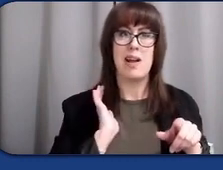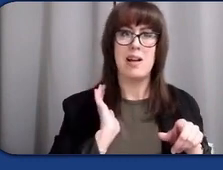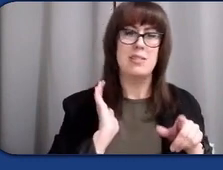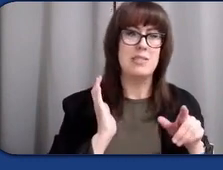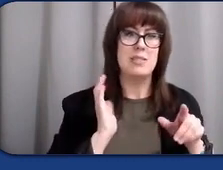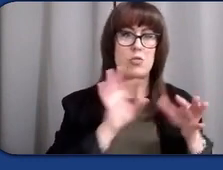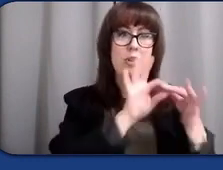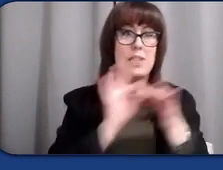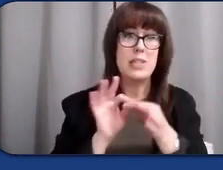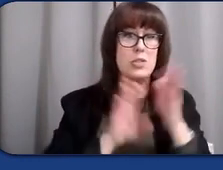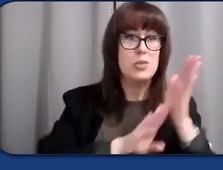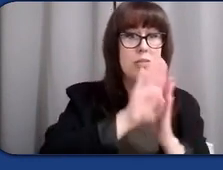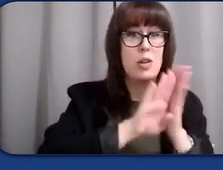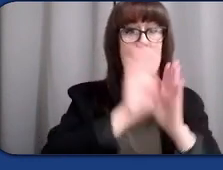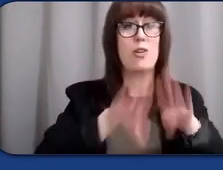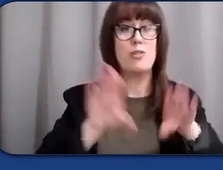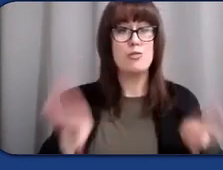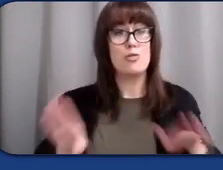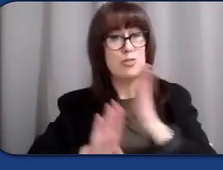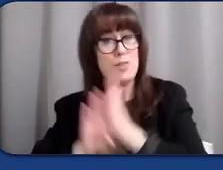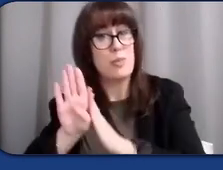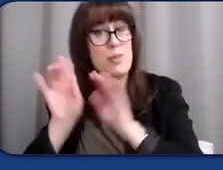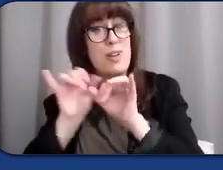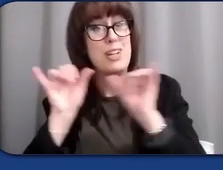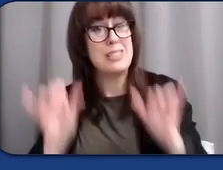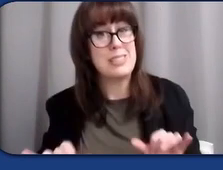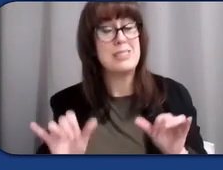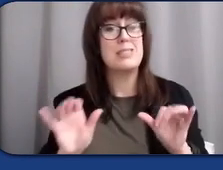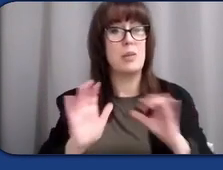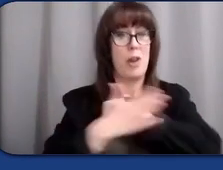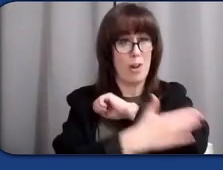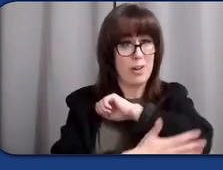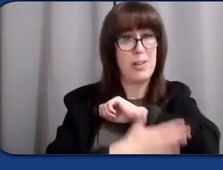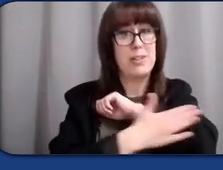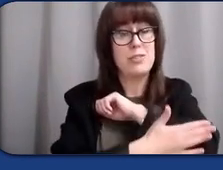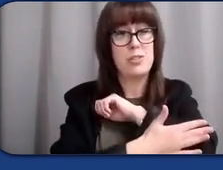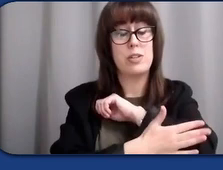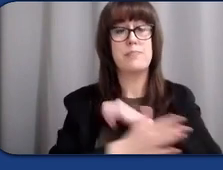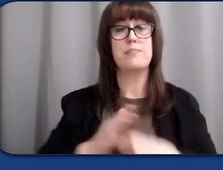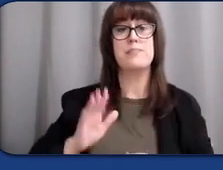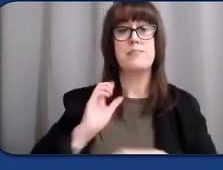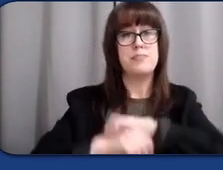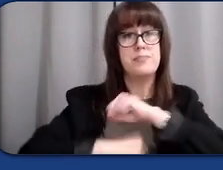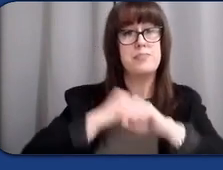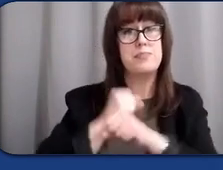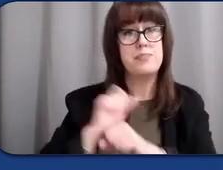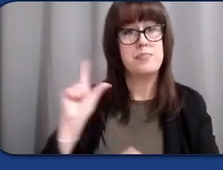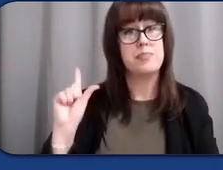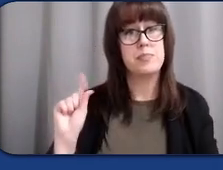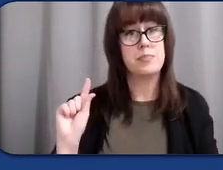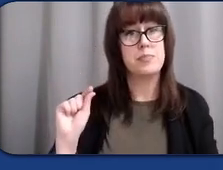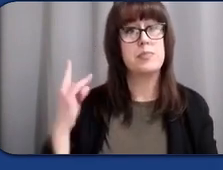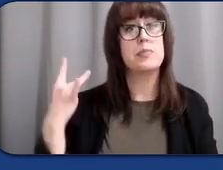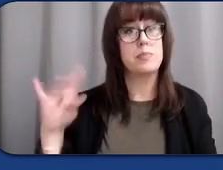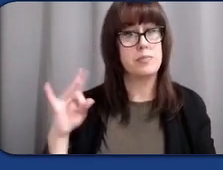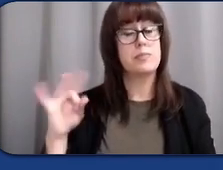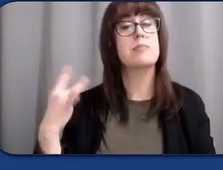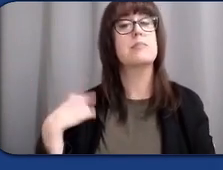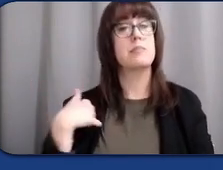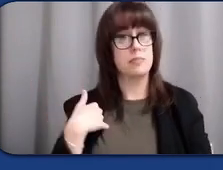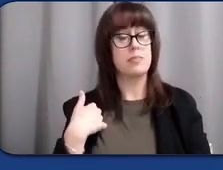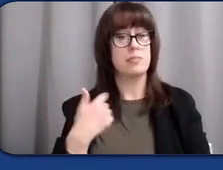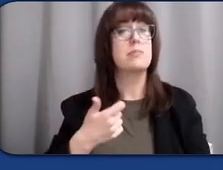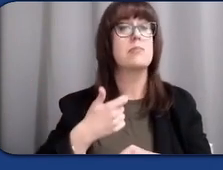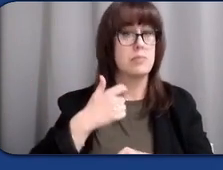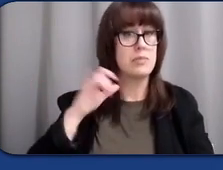children, and a lot. So in 2018, I was privileged, of course, to attend the Mandela Washington Fellowship, where I learned a couple